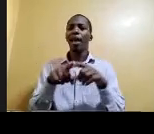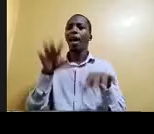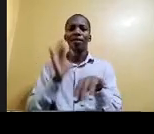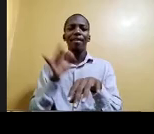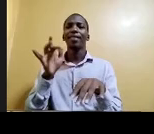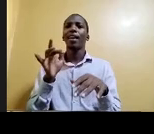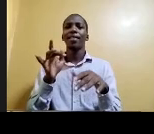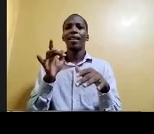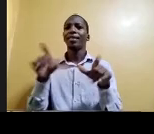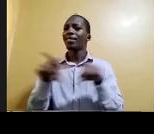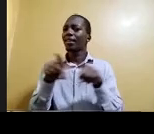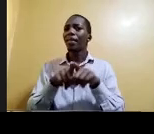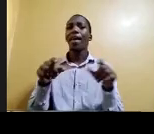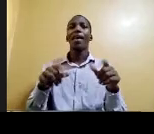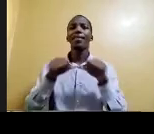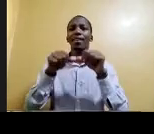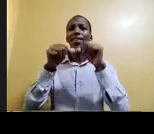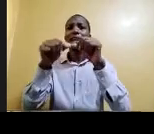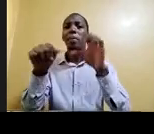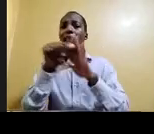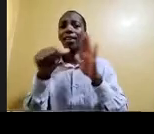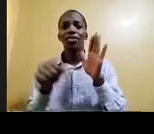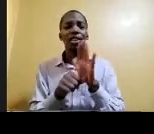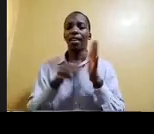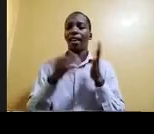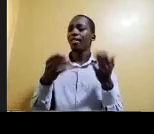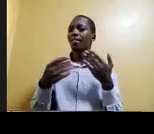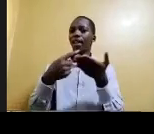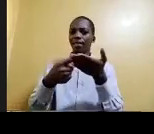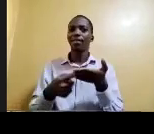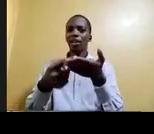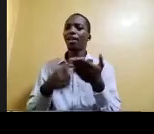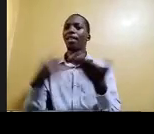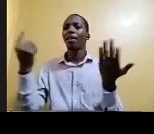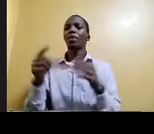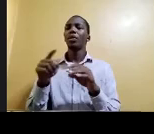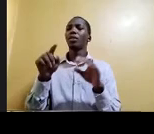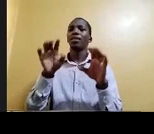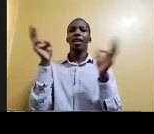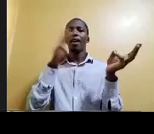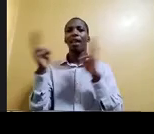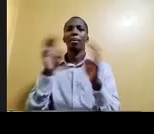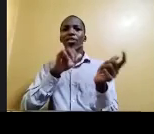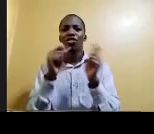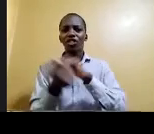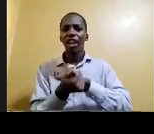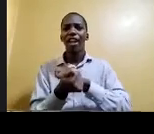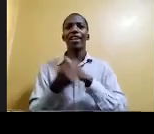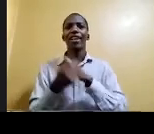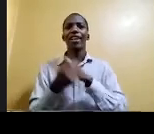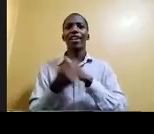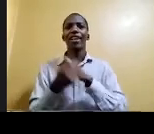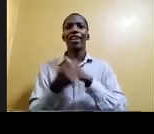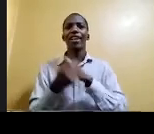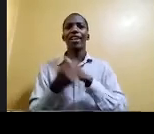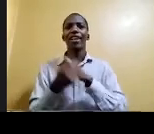sustainability agenda, also something that we are engaged in discussion in climate change, deforestation, and child labor. We